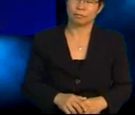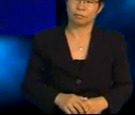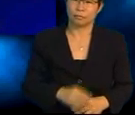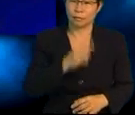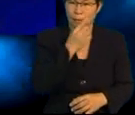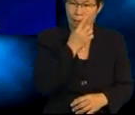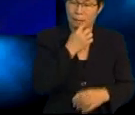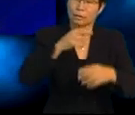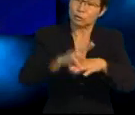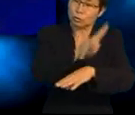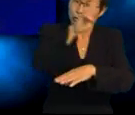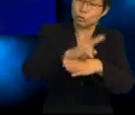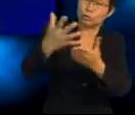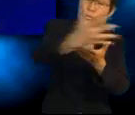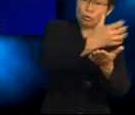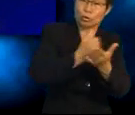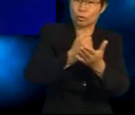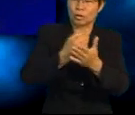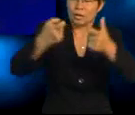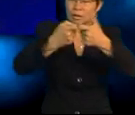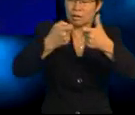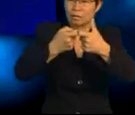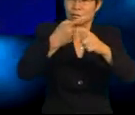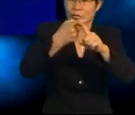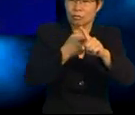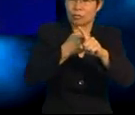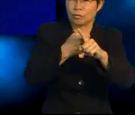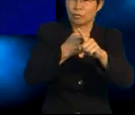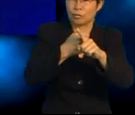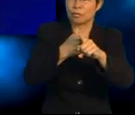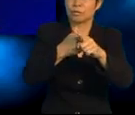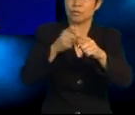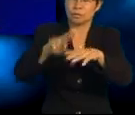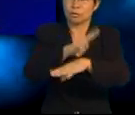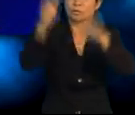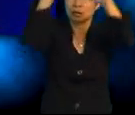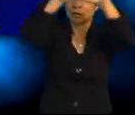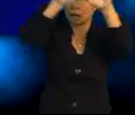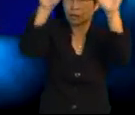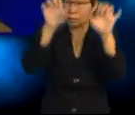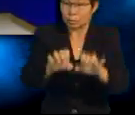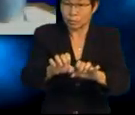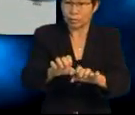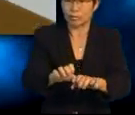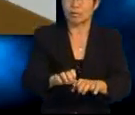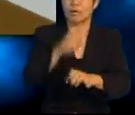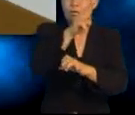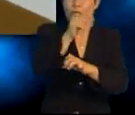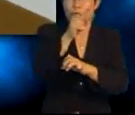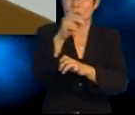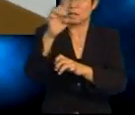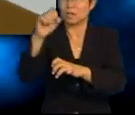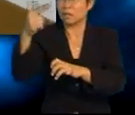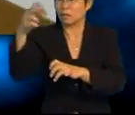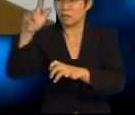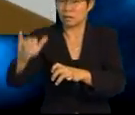It is used to create static electricity for use in experiments. The Van de Graaff